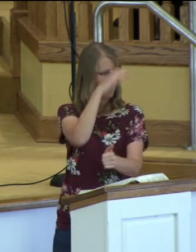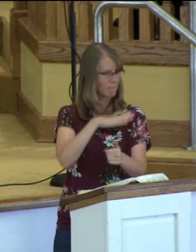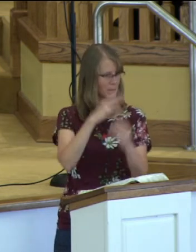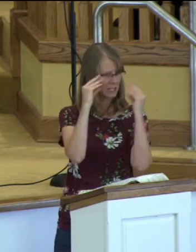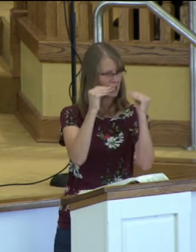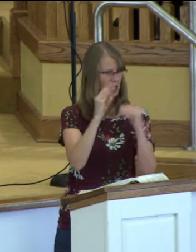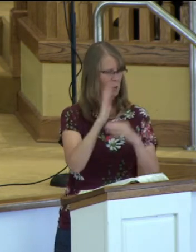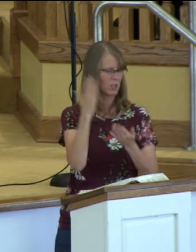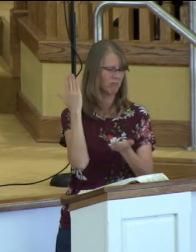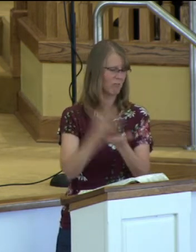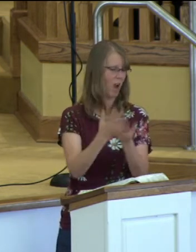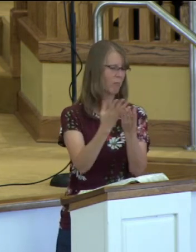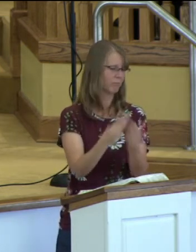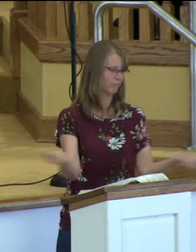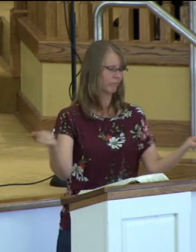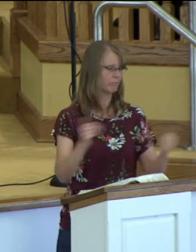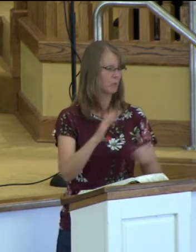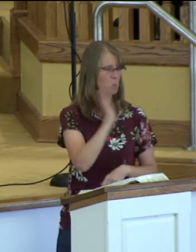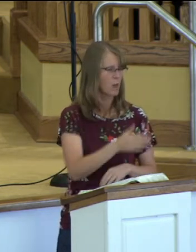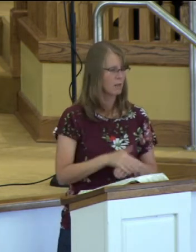end at some point.